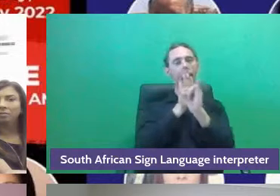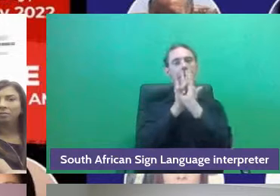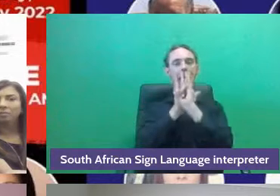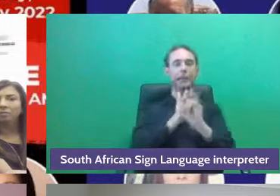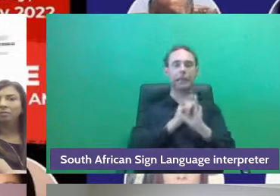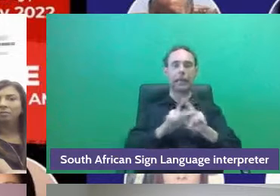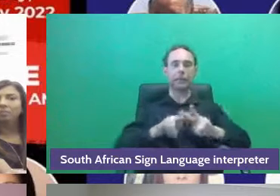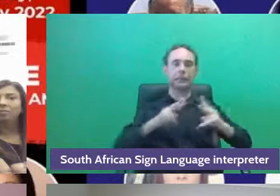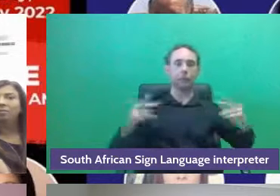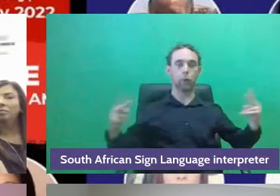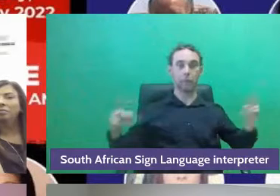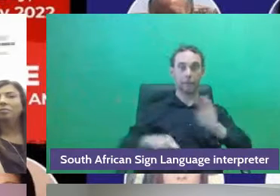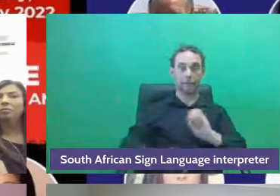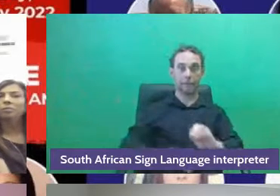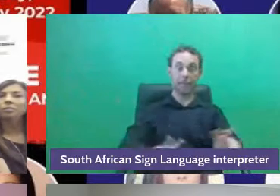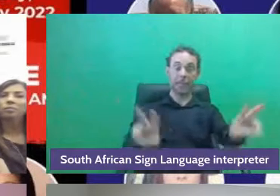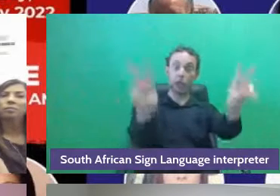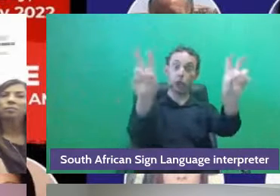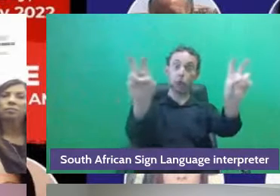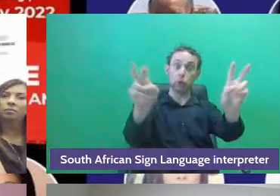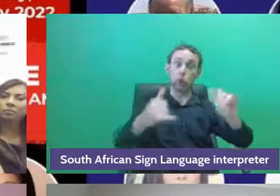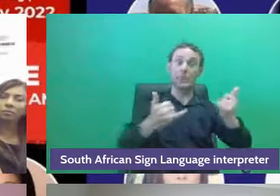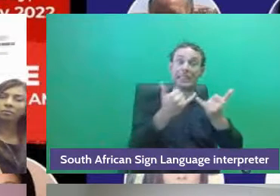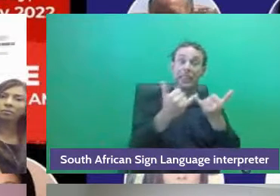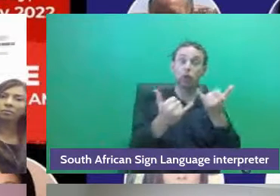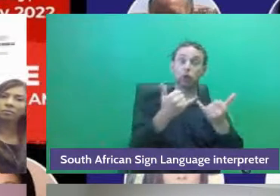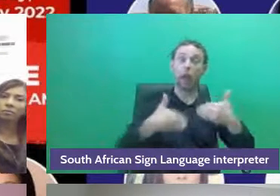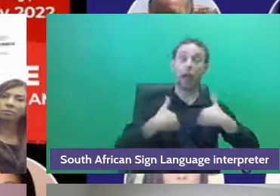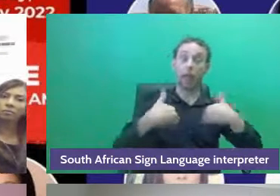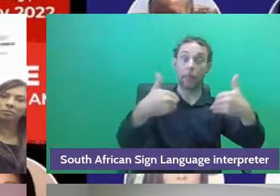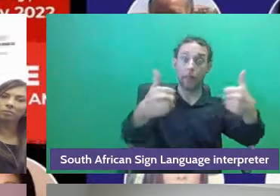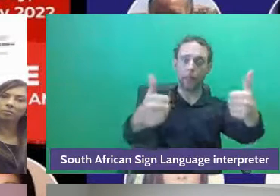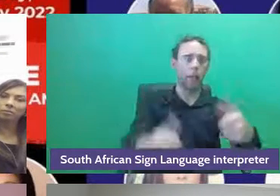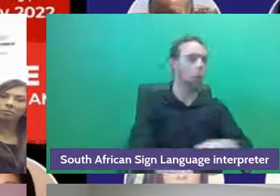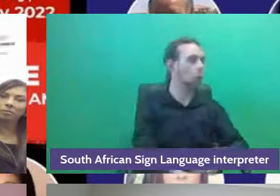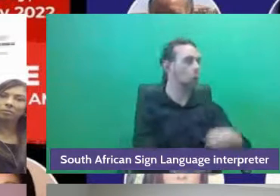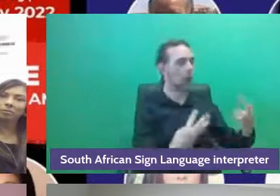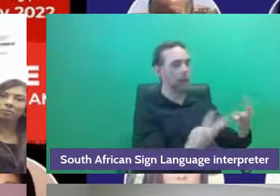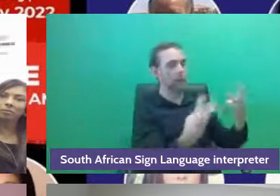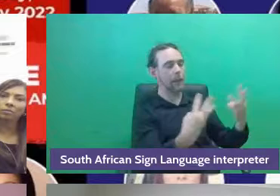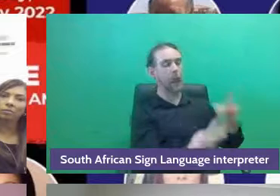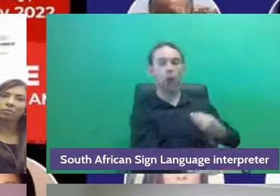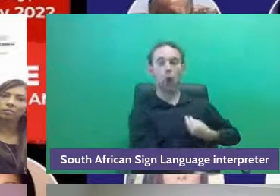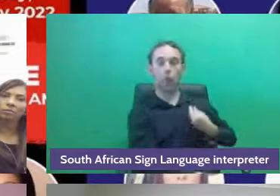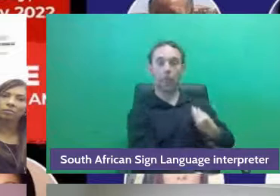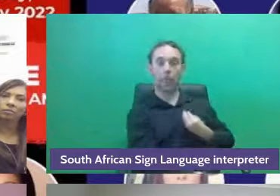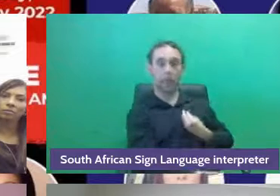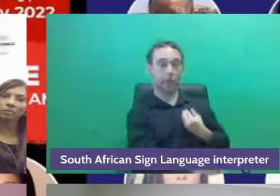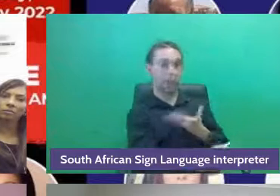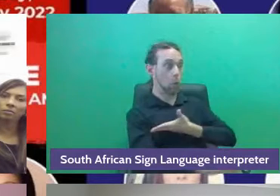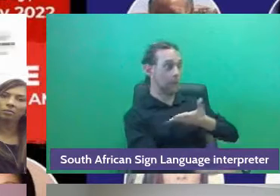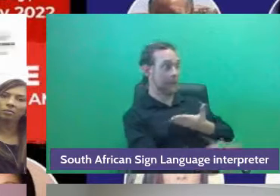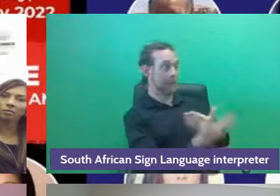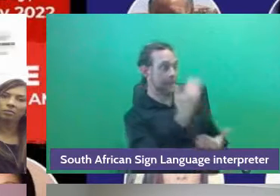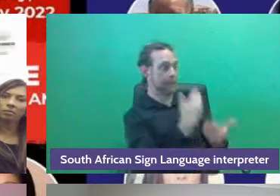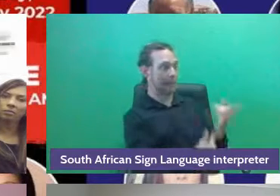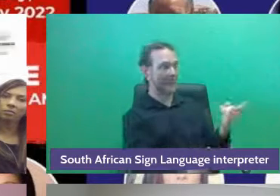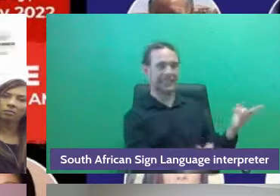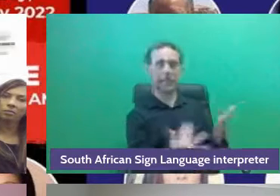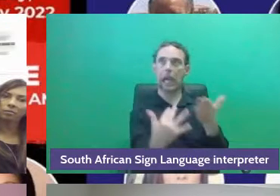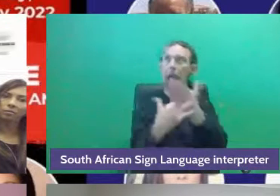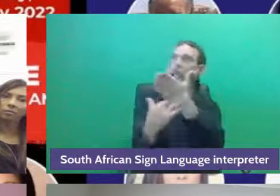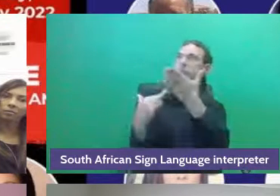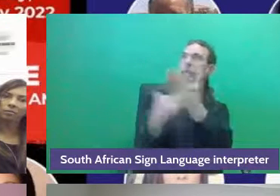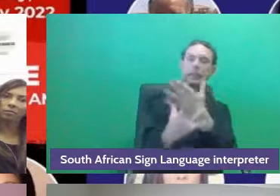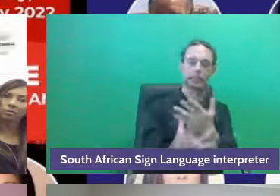we find that it is very difficult for persons with disabilities or young women with disabilities to get access to this kind of services because